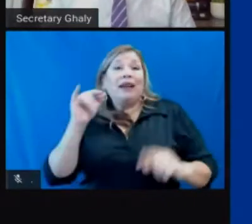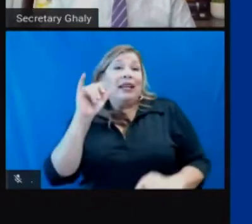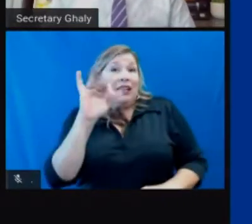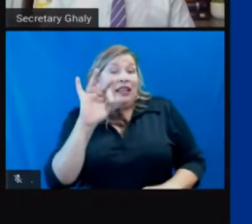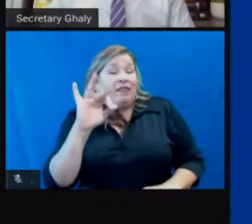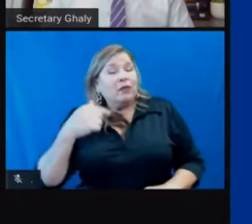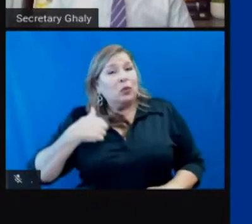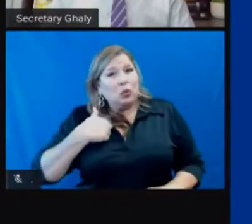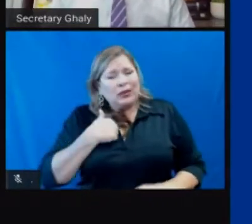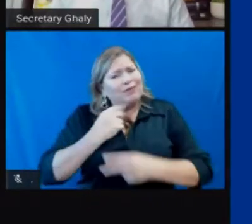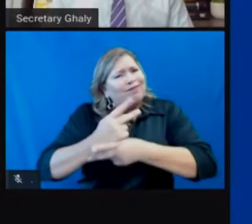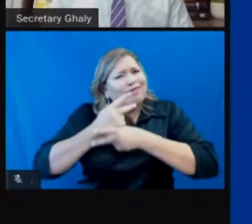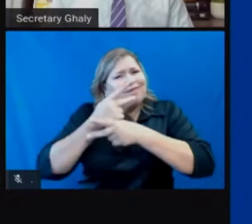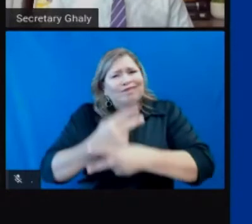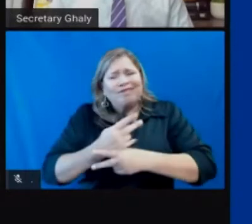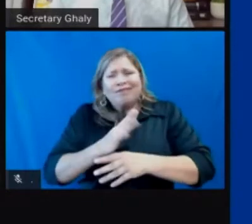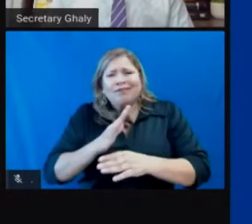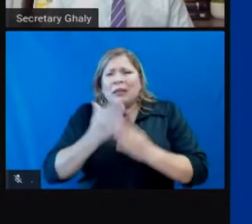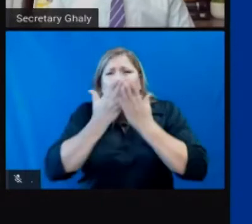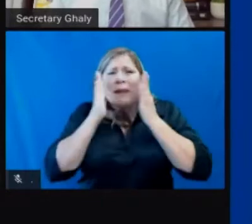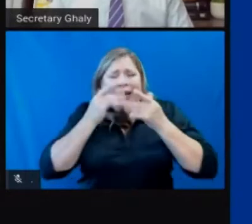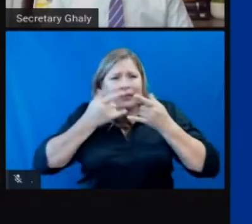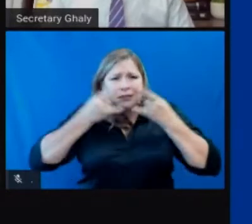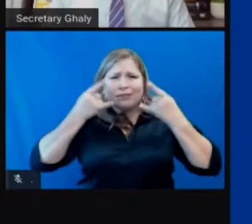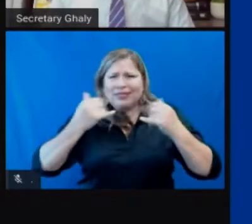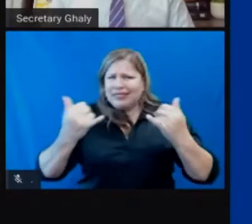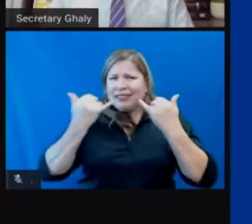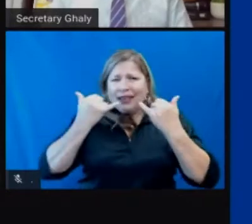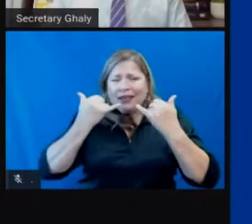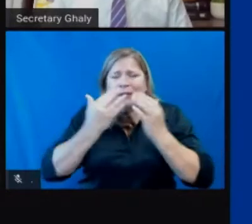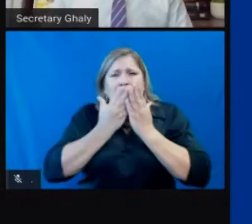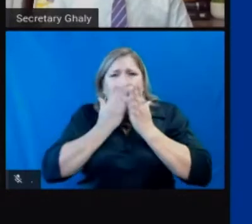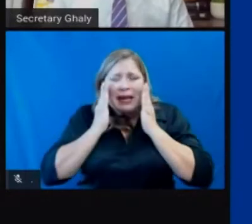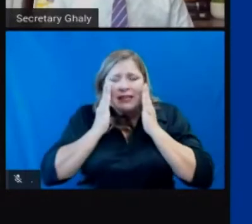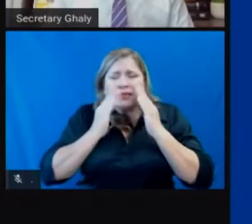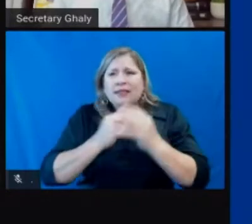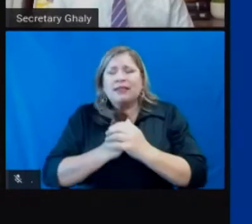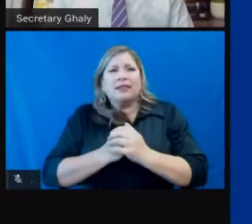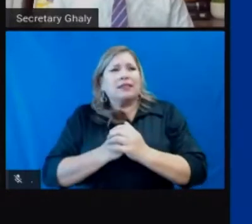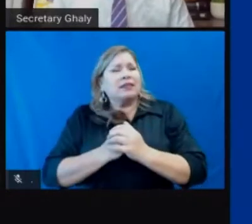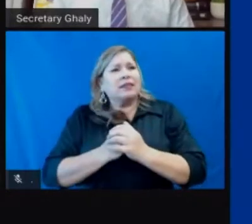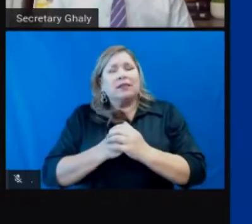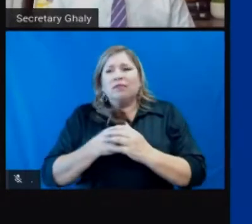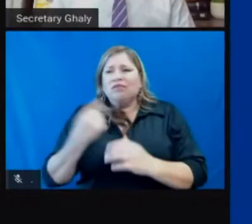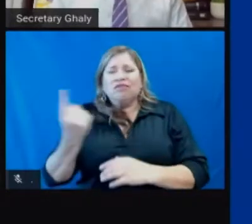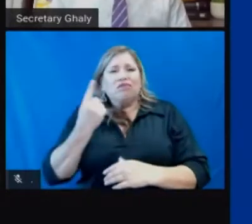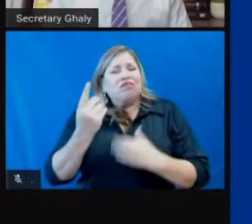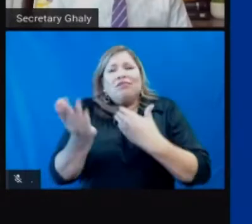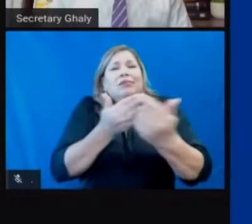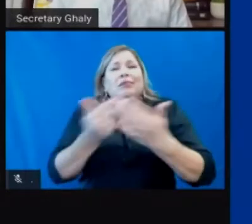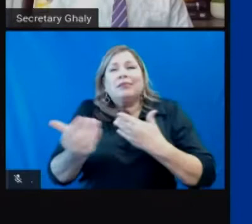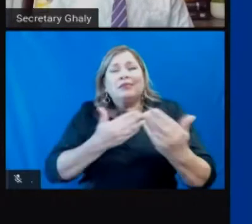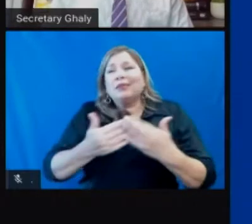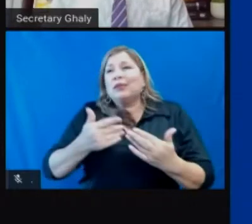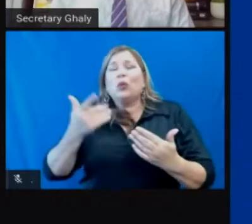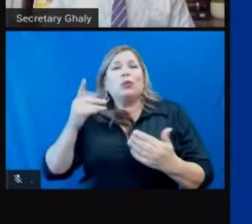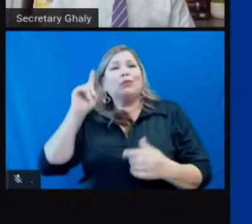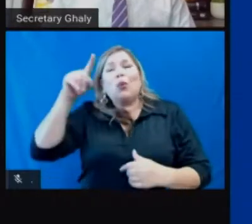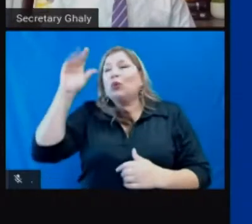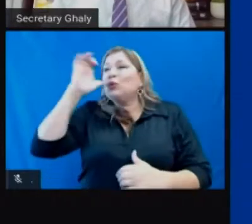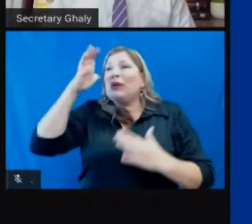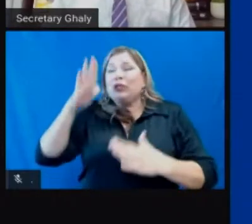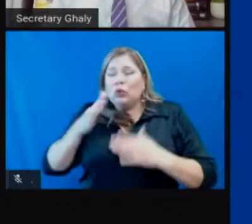own personal discipline to keep that mask on, not just when you're with those who you're not familiar with,